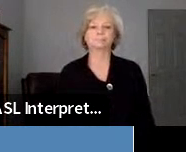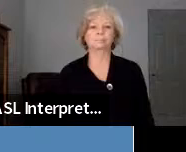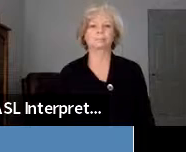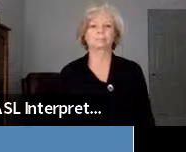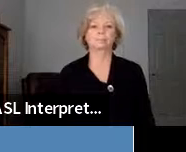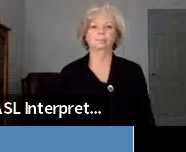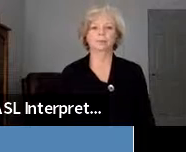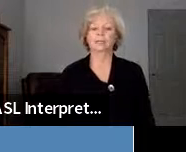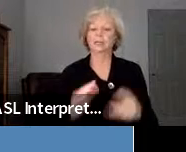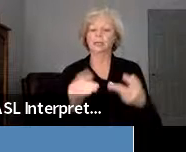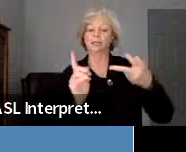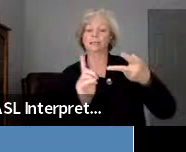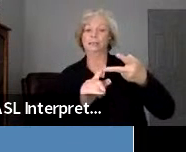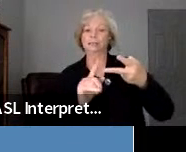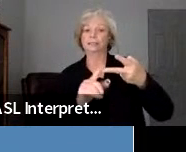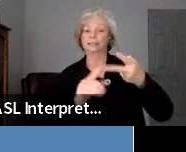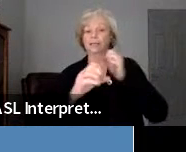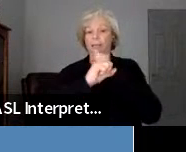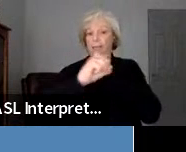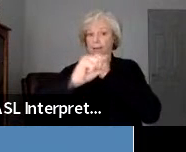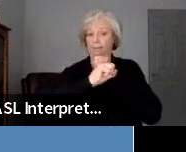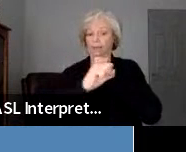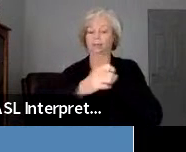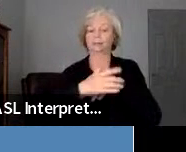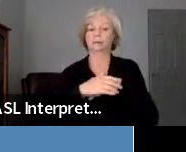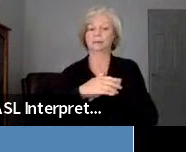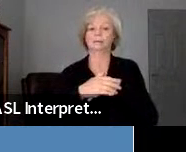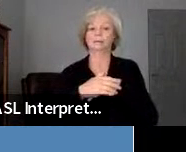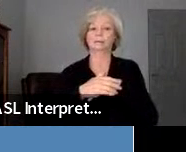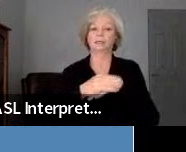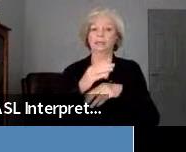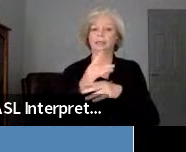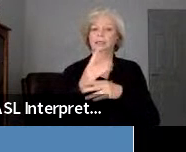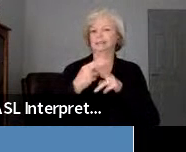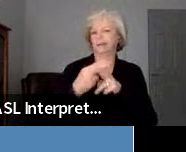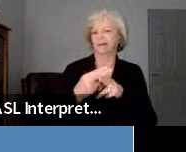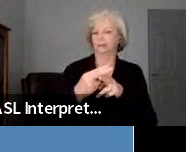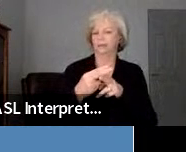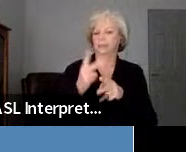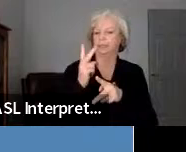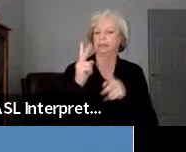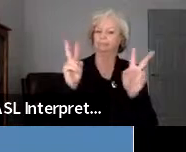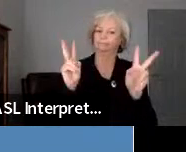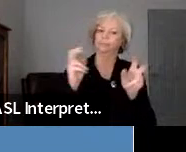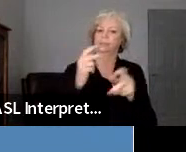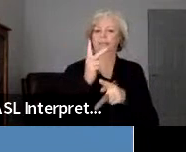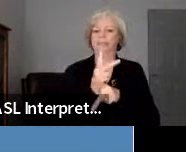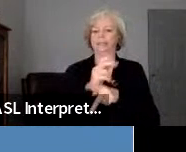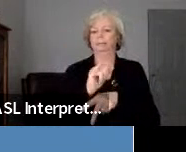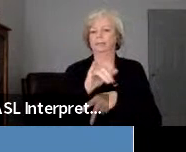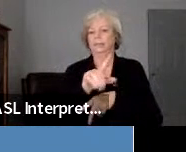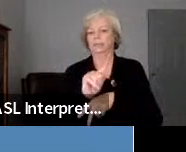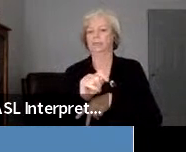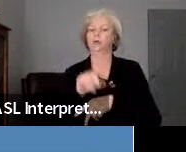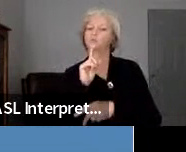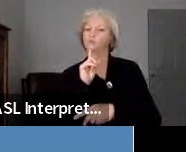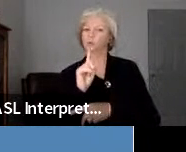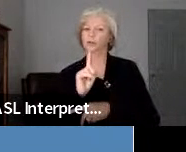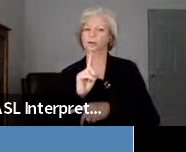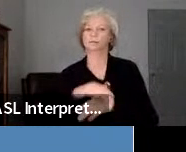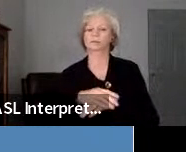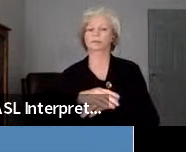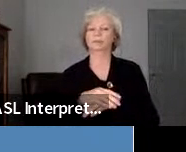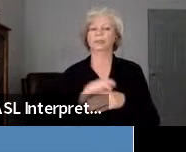And the second campaign that we're running is Keep It Real, which is our sort of myth-buster campaign,